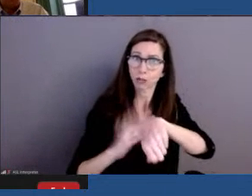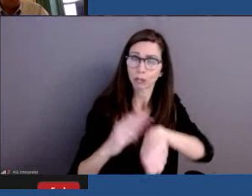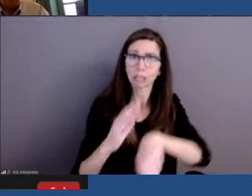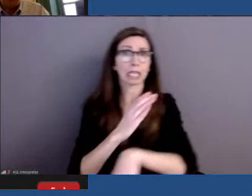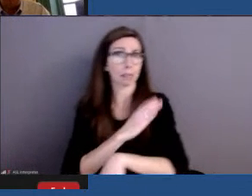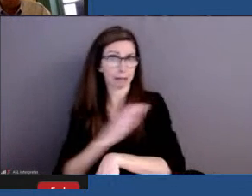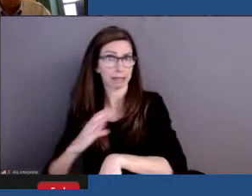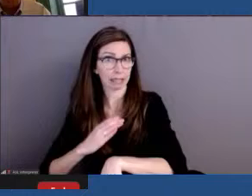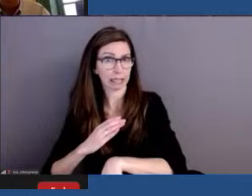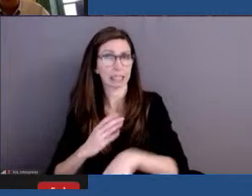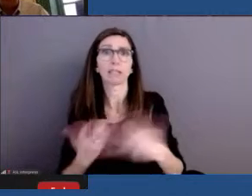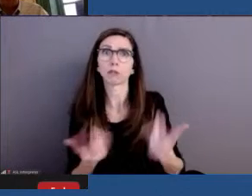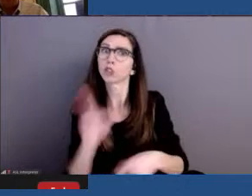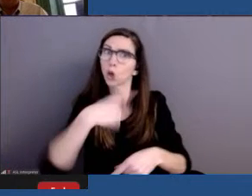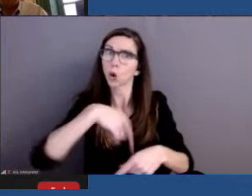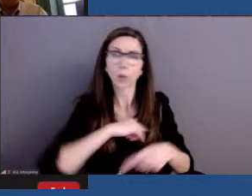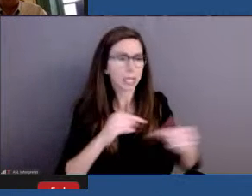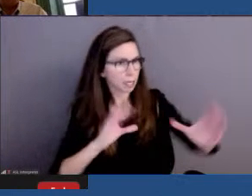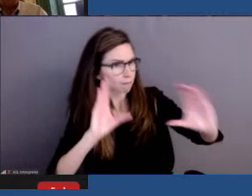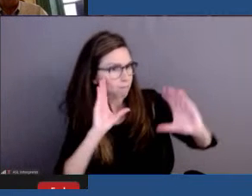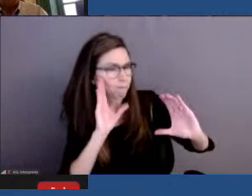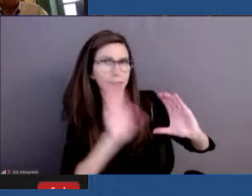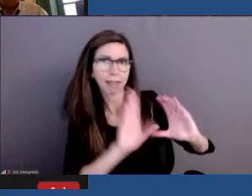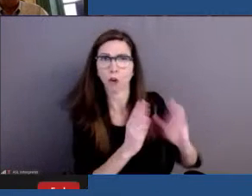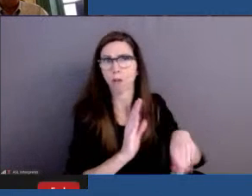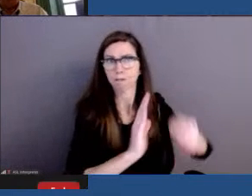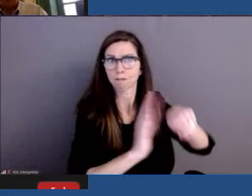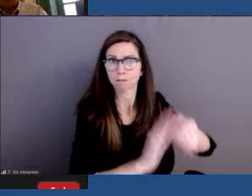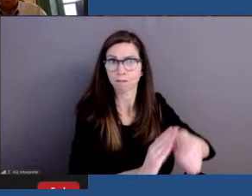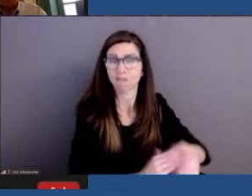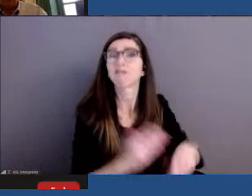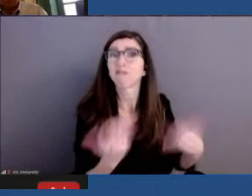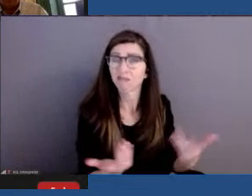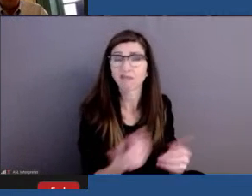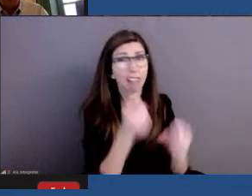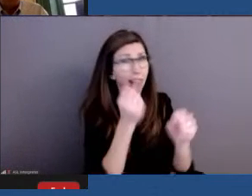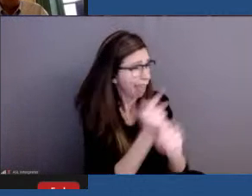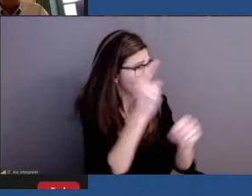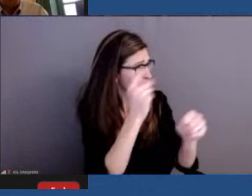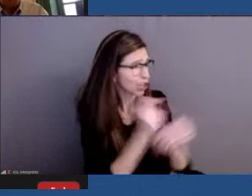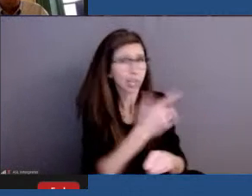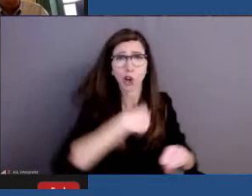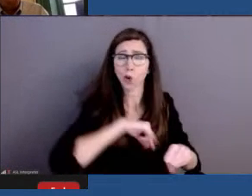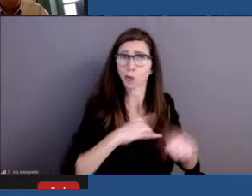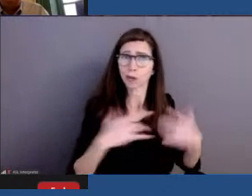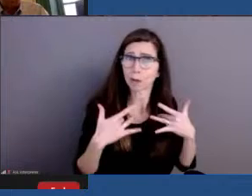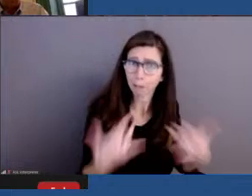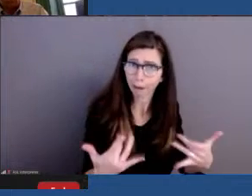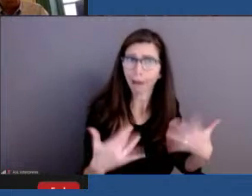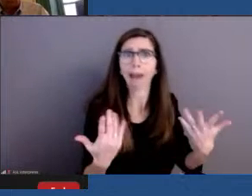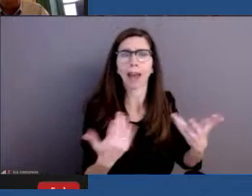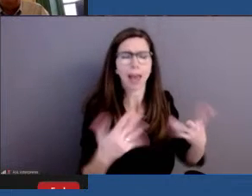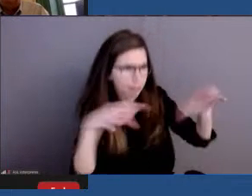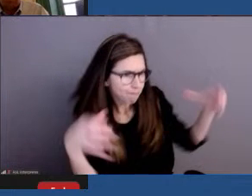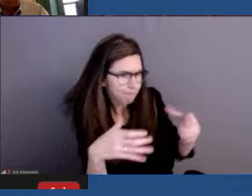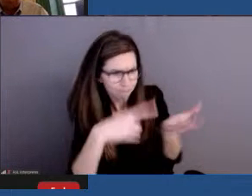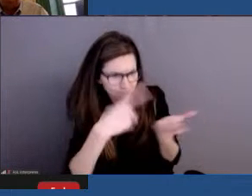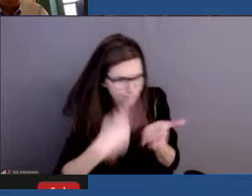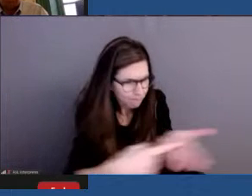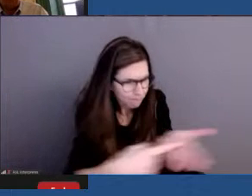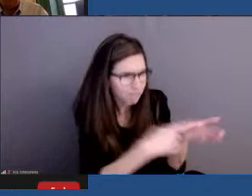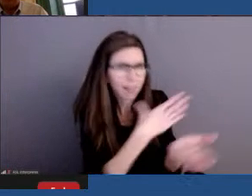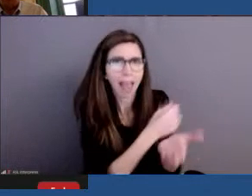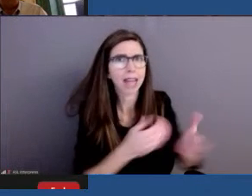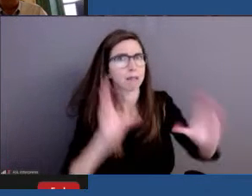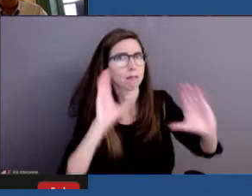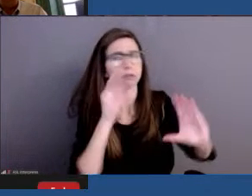ville fait aussi appel au comité consultatif sur l'accessibilité. Each year, these volunteers, and I stress they're volunteers, very